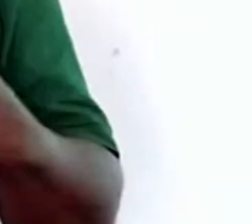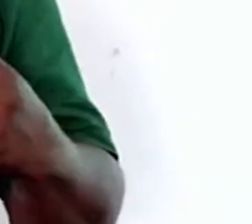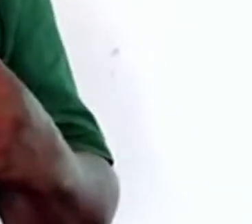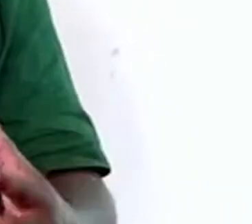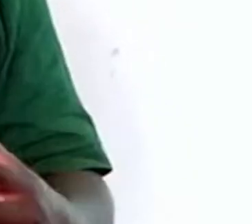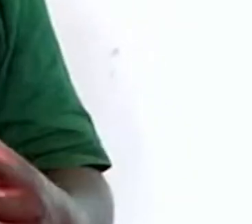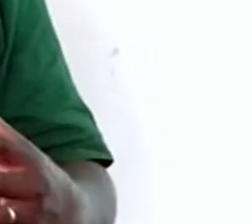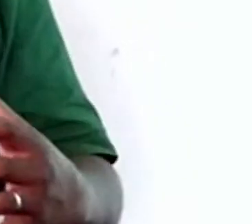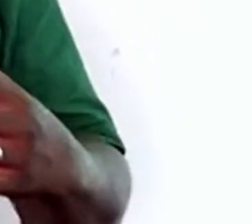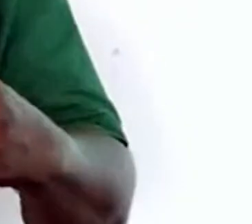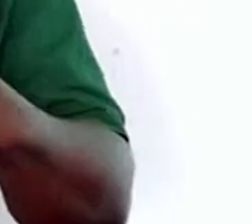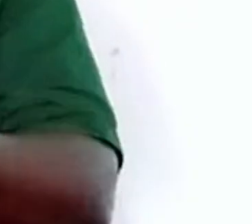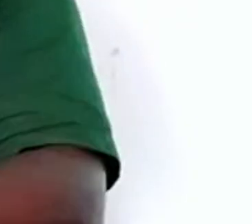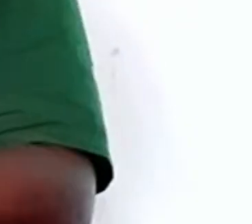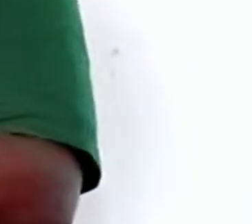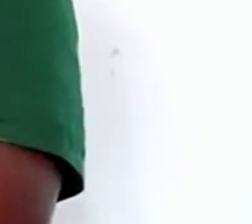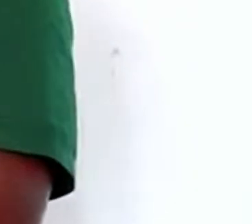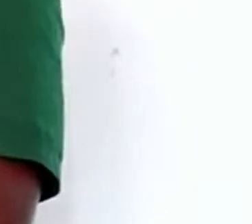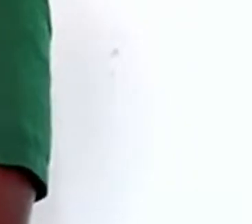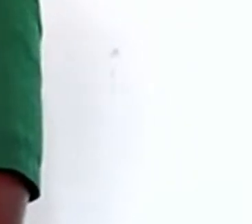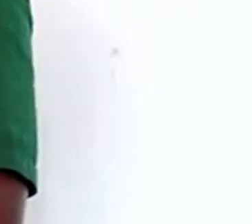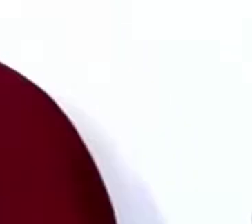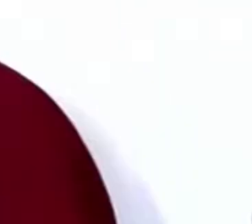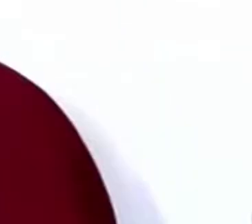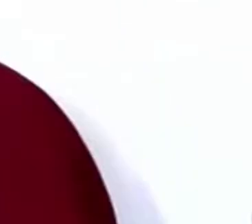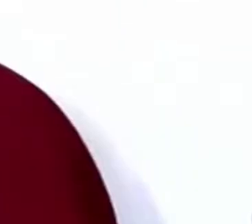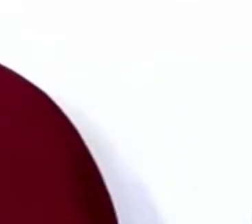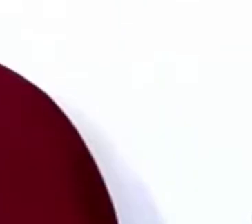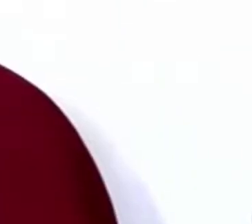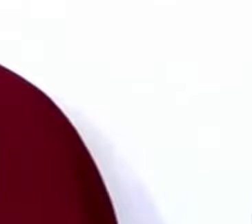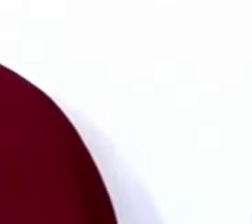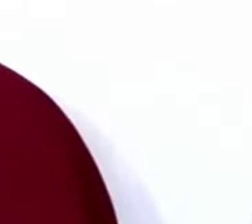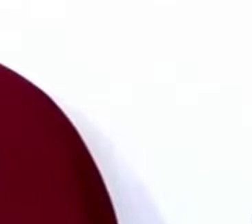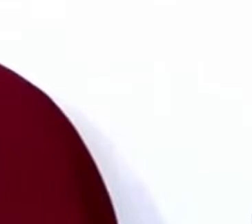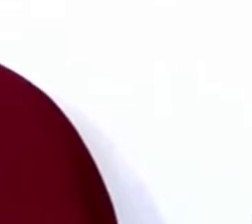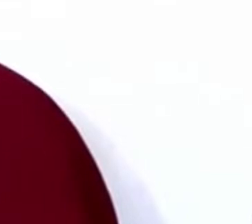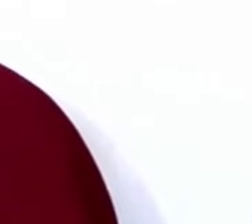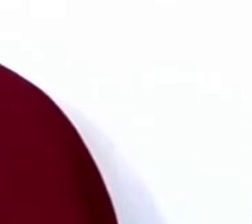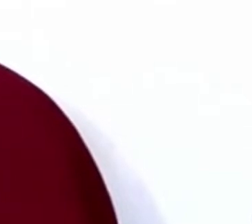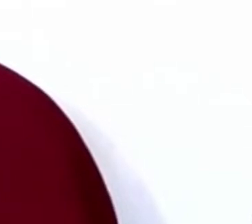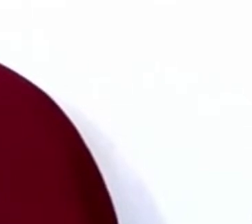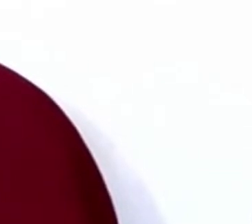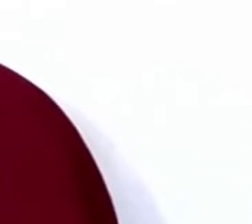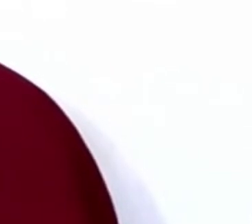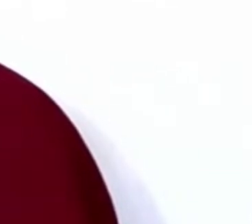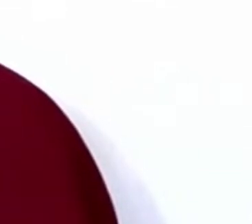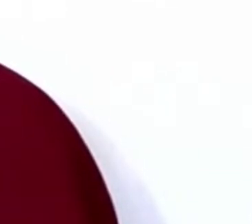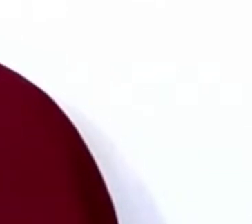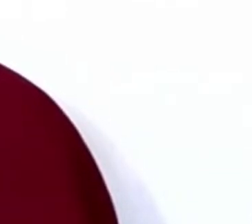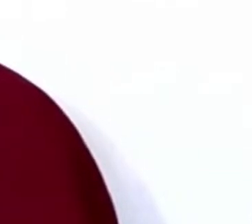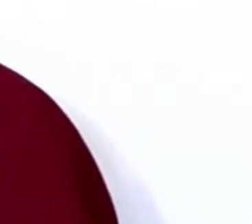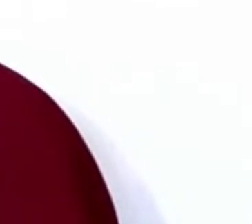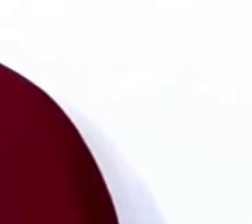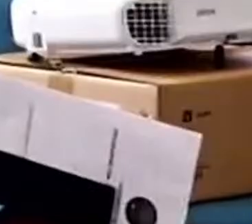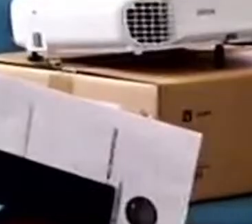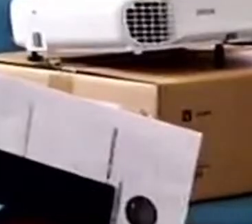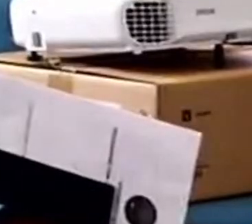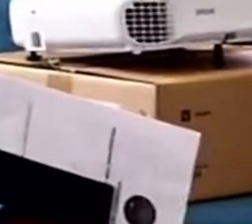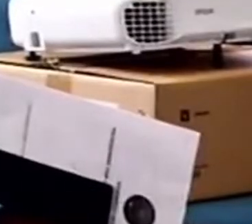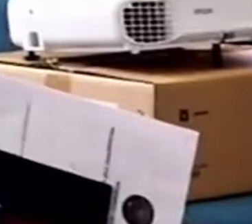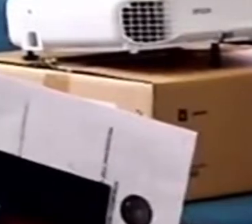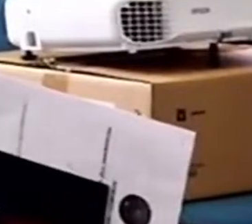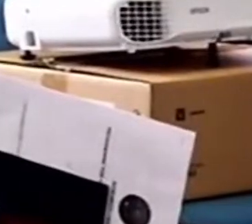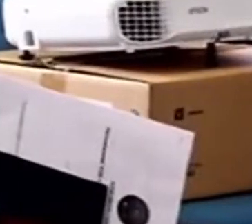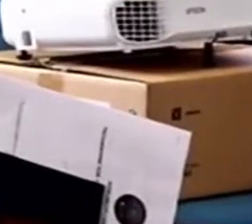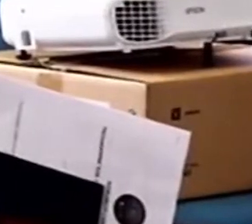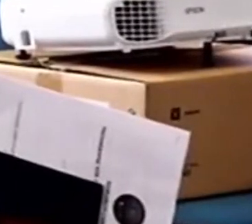as the human being is not taken care of, they will continue destroying nature. This is